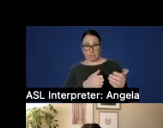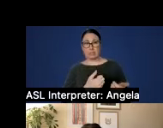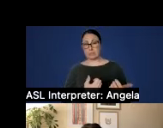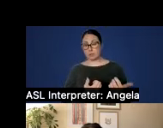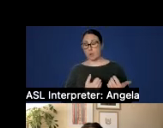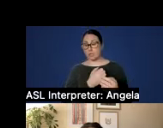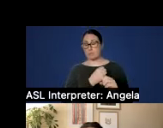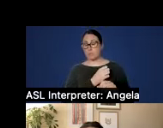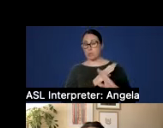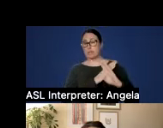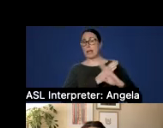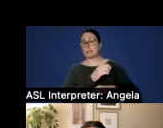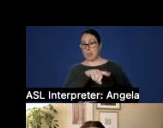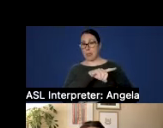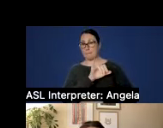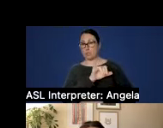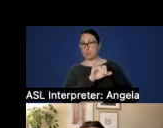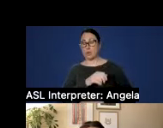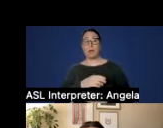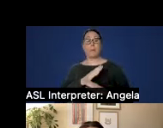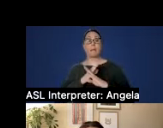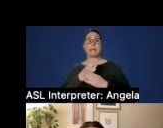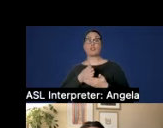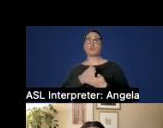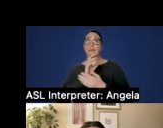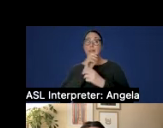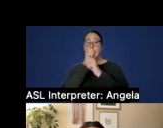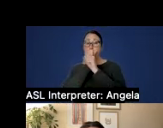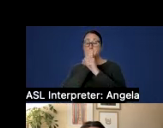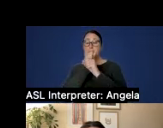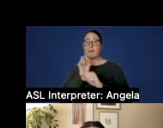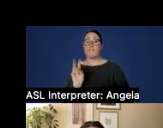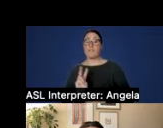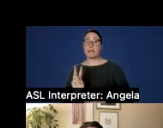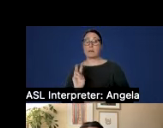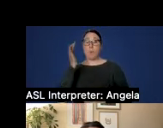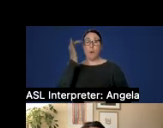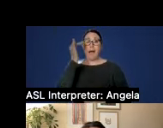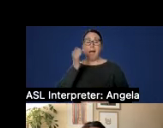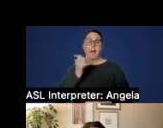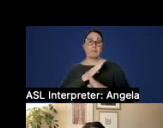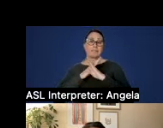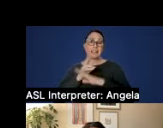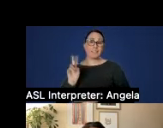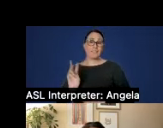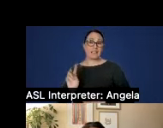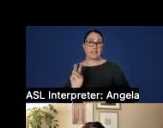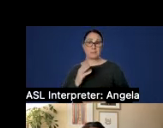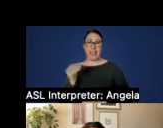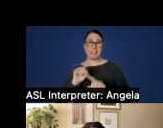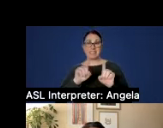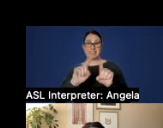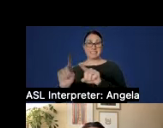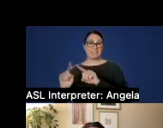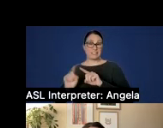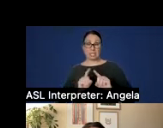It's one safeguard that protects the rights and confidentiality of victims because it protects victims and the various players in the medical